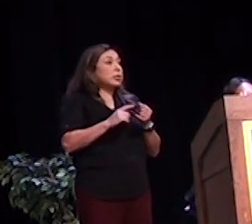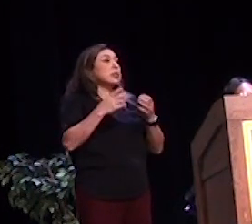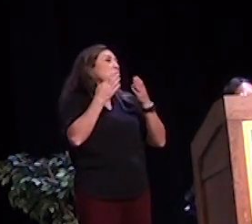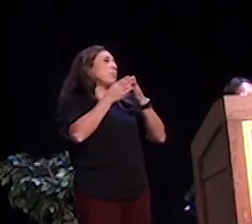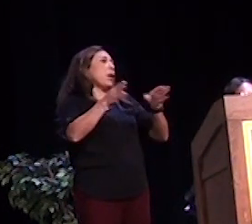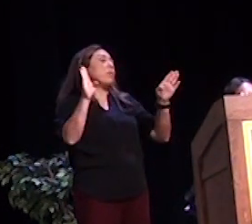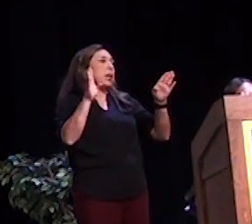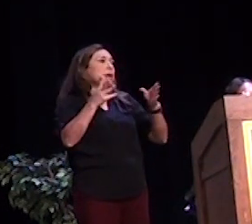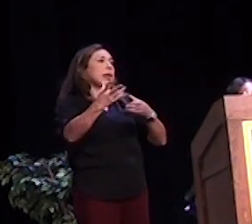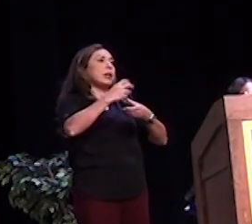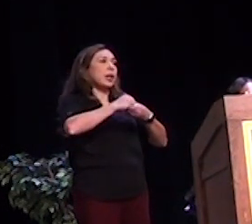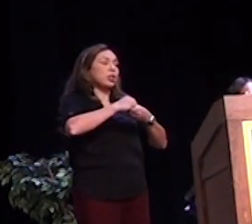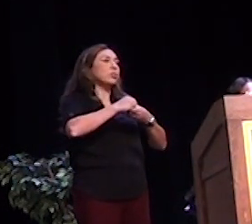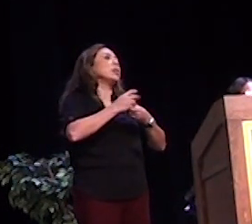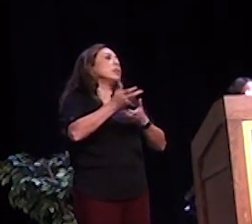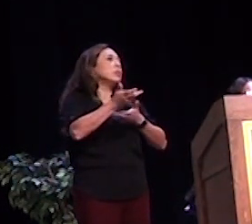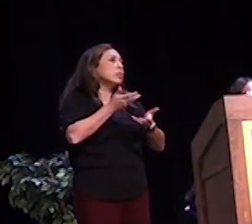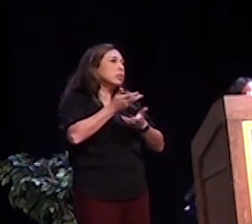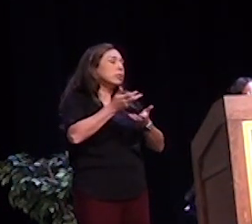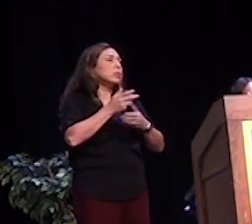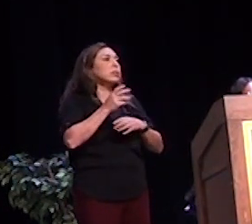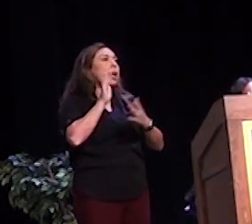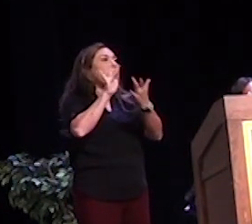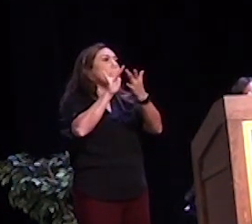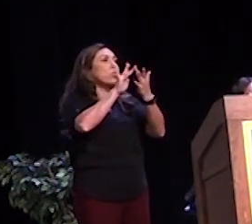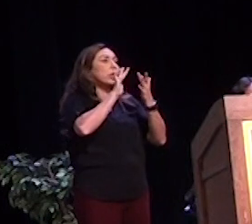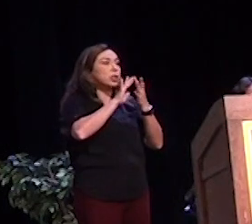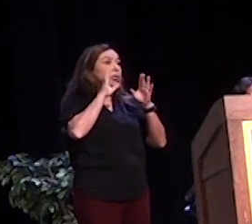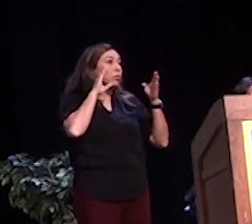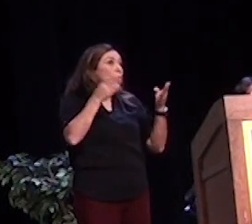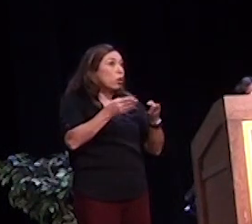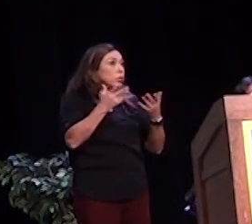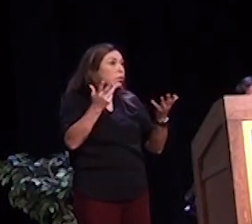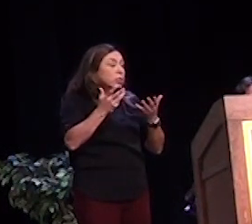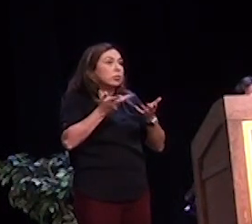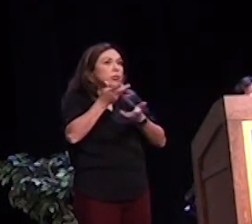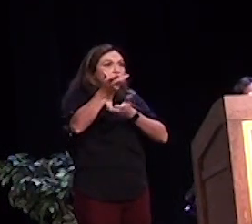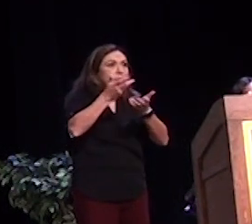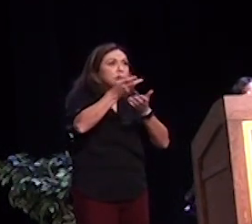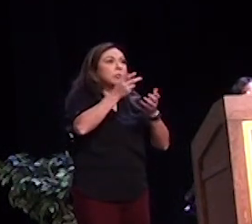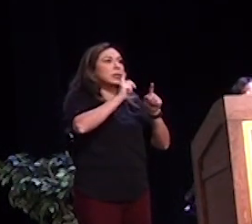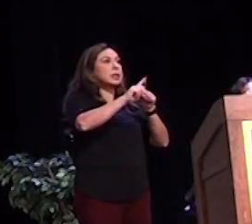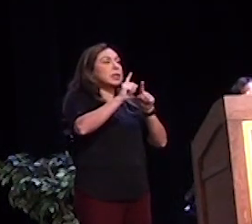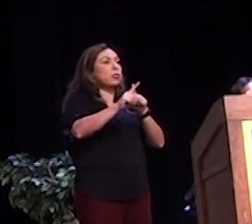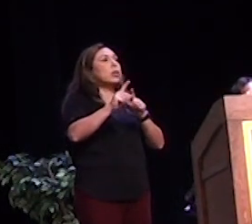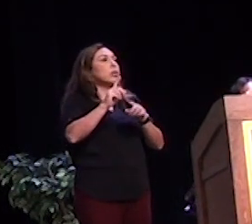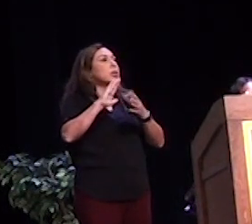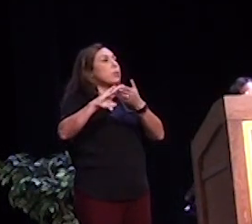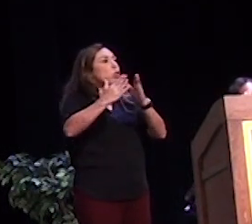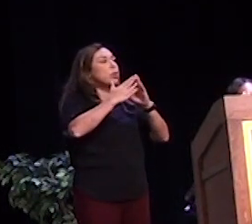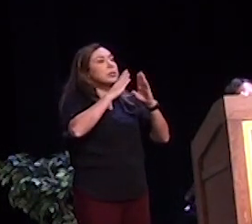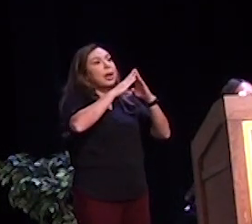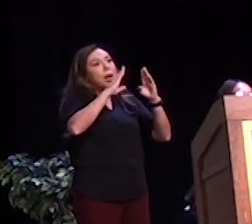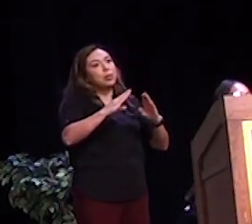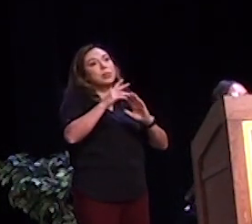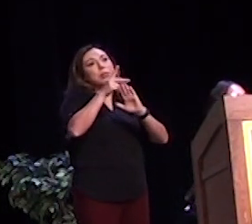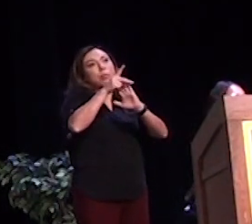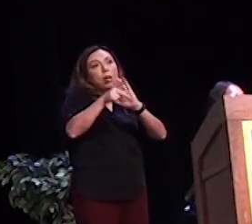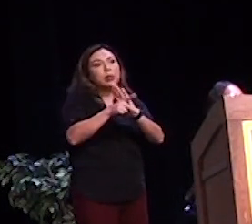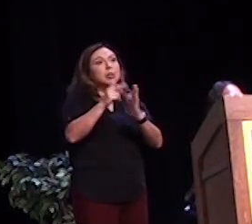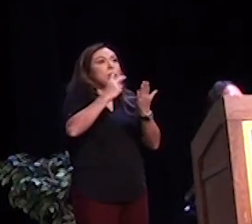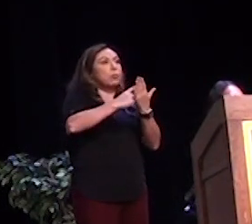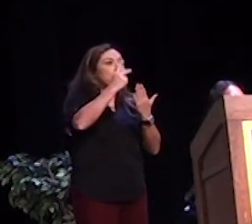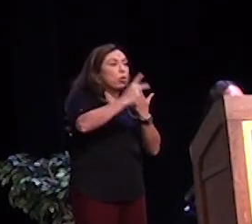Public Engagement Subcommittee, which focuses on effectively engaging impacted communities in housing policy and